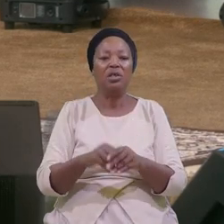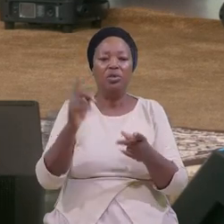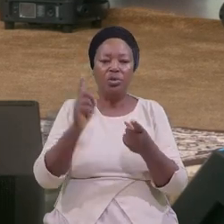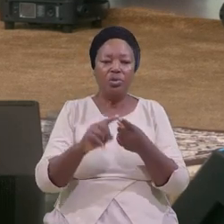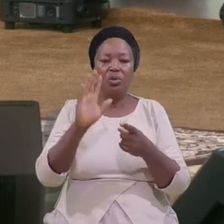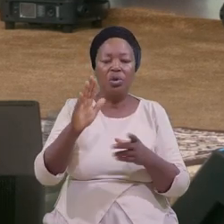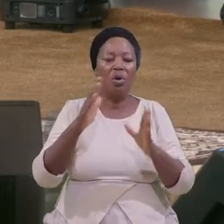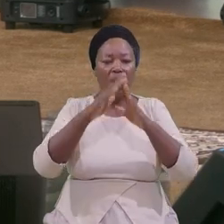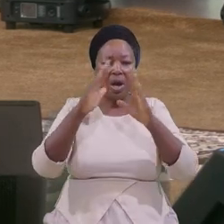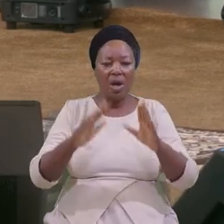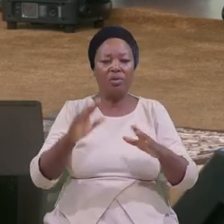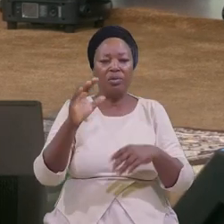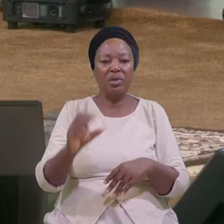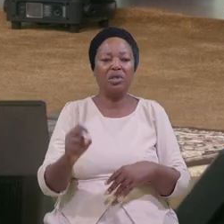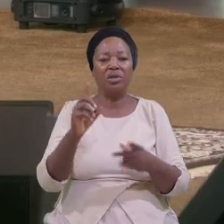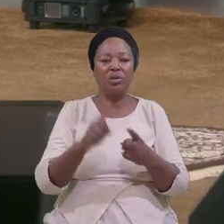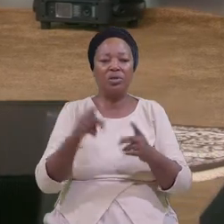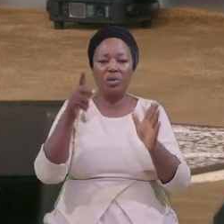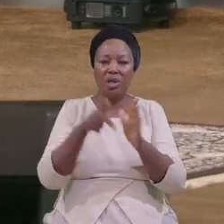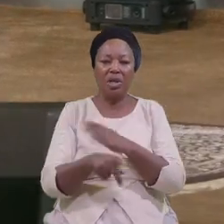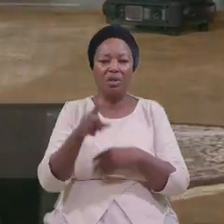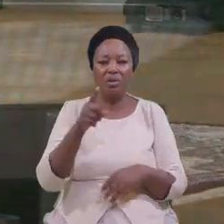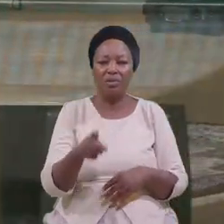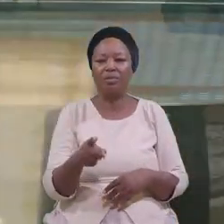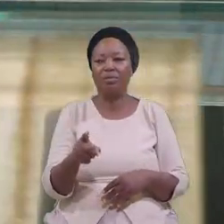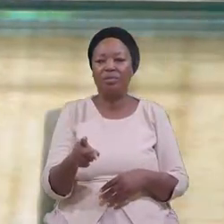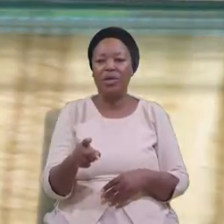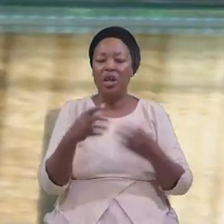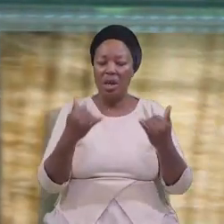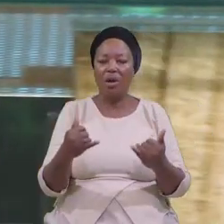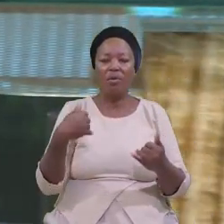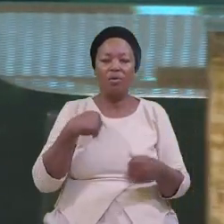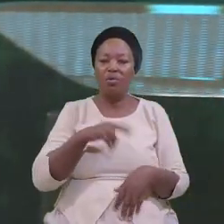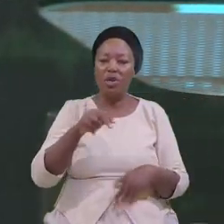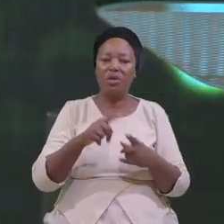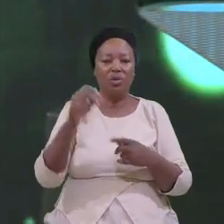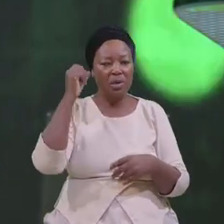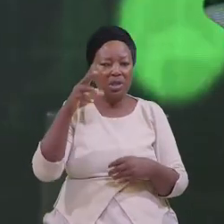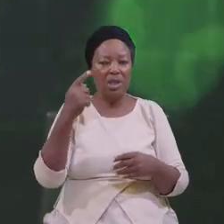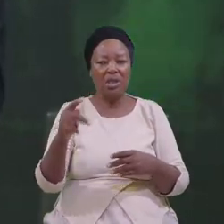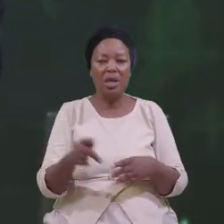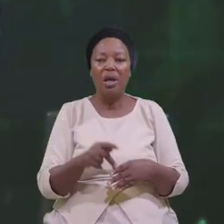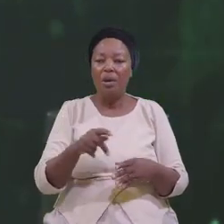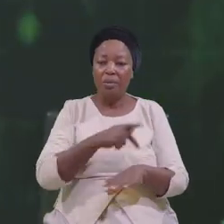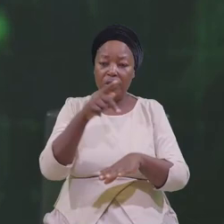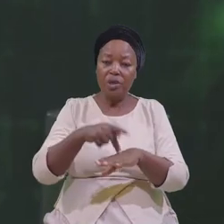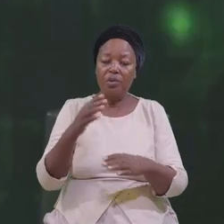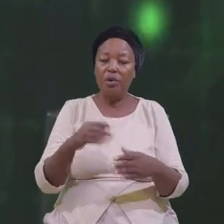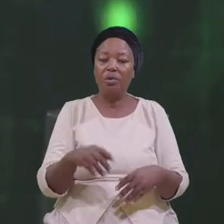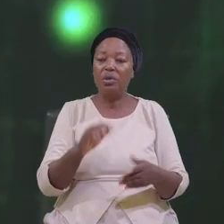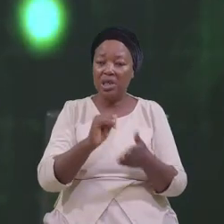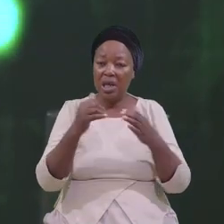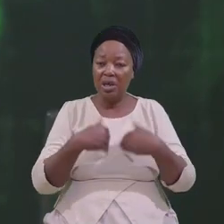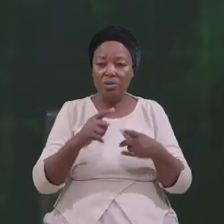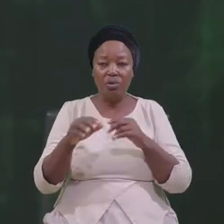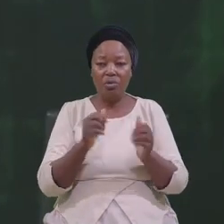your houses to smite you. We need to understand the principle behind this. The Bible says,